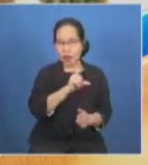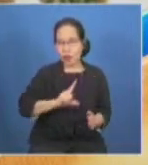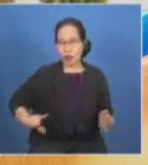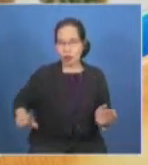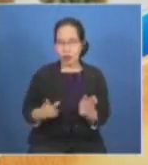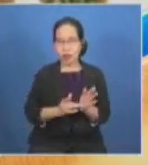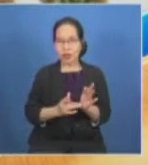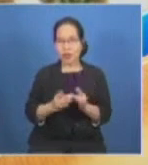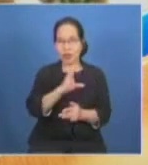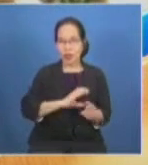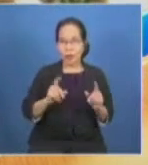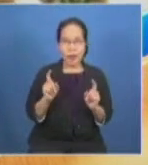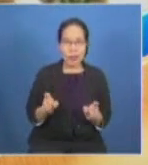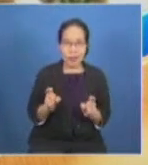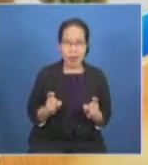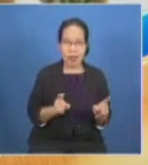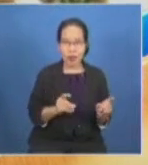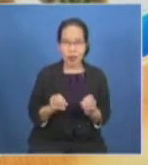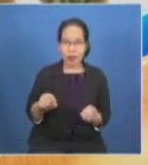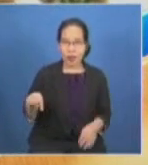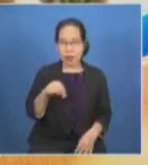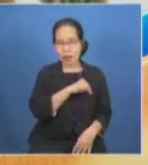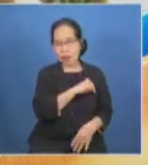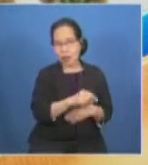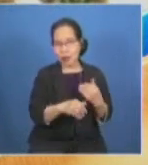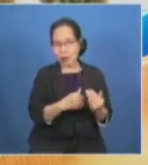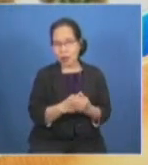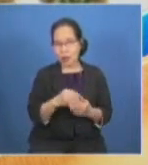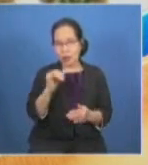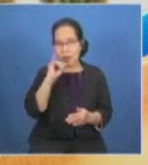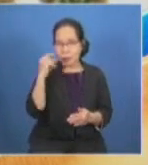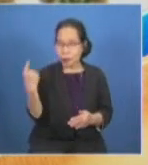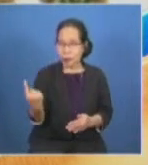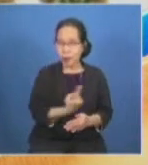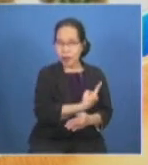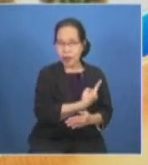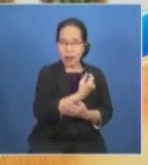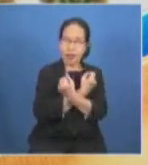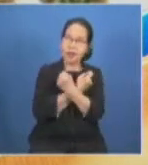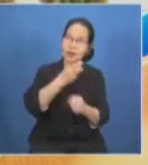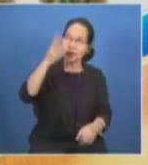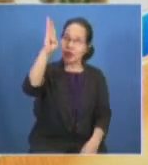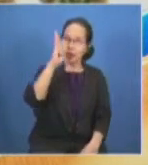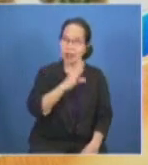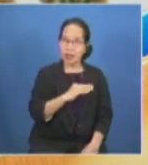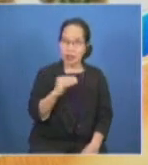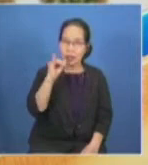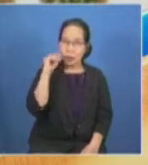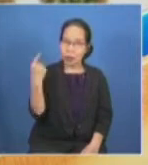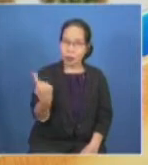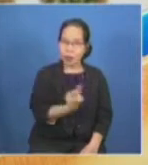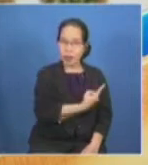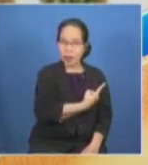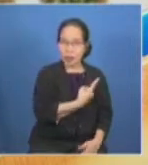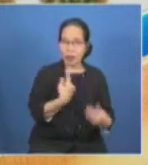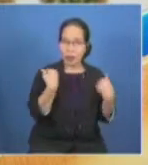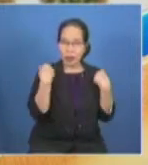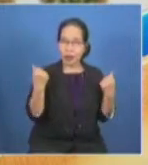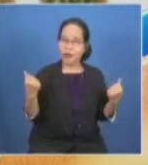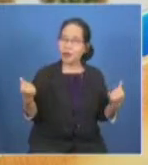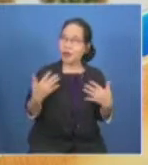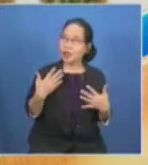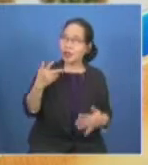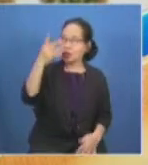Lord Jesus Christ that we ought to keep. If we love God or if we